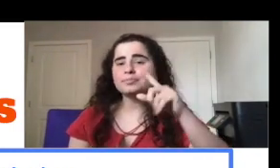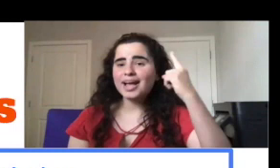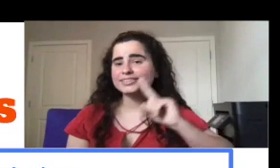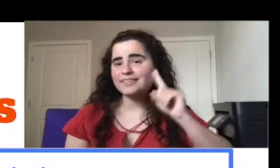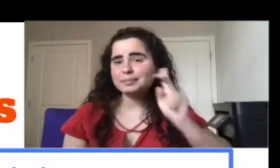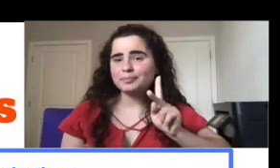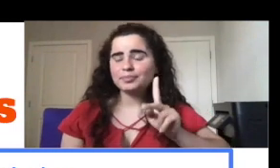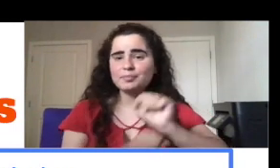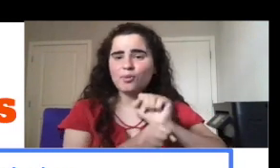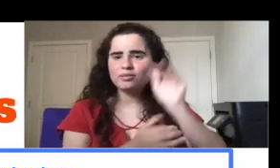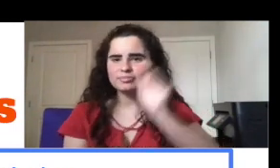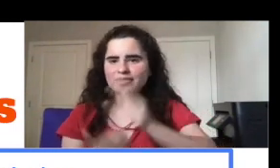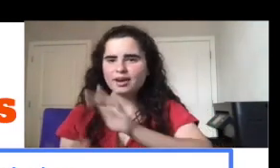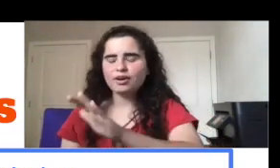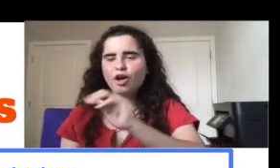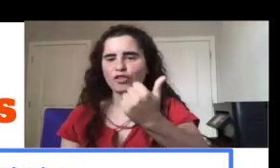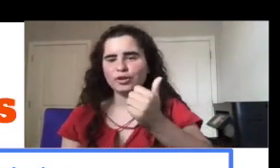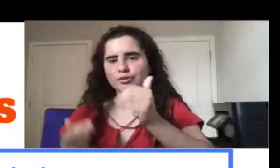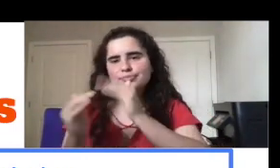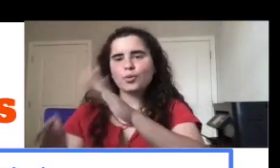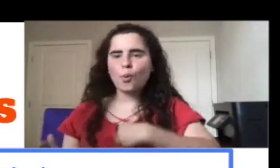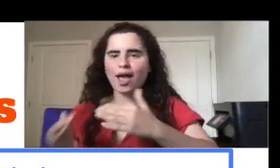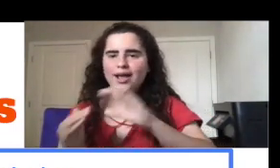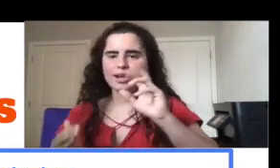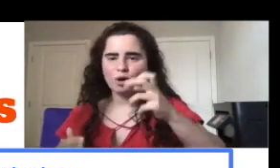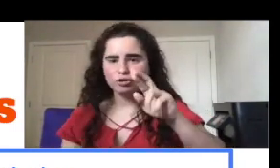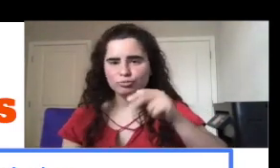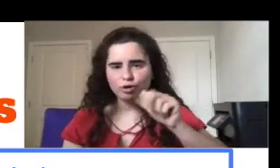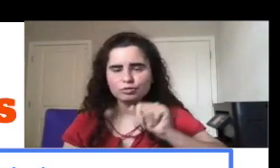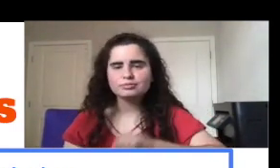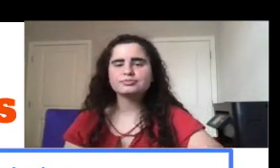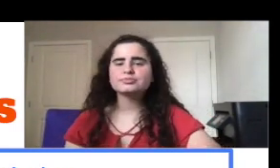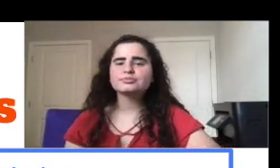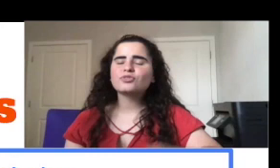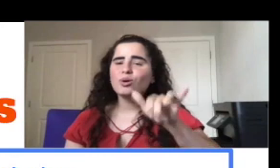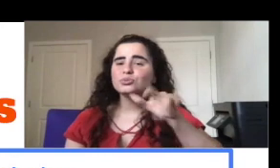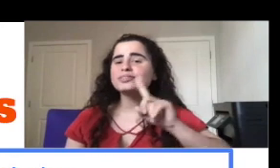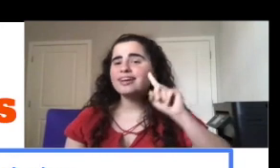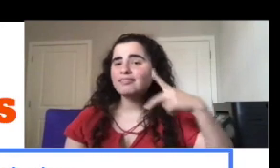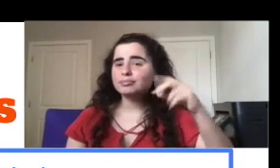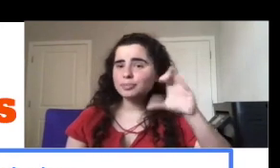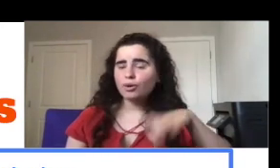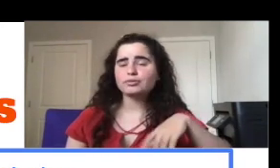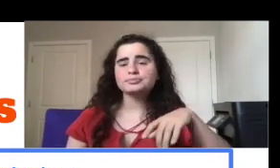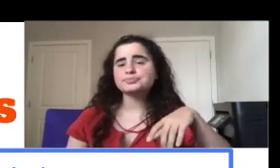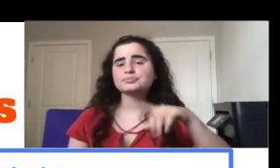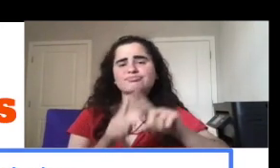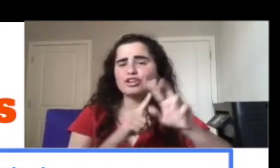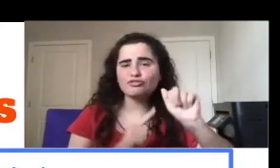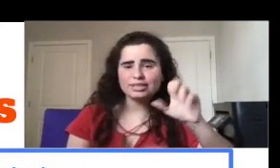There are several statistics out there. For example, 40.6% of Black deaf people are unemployed.